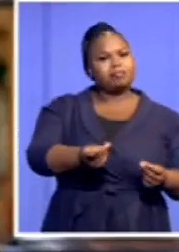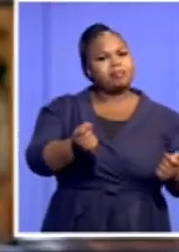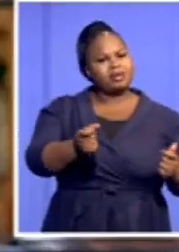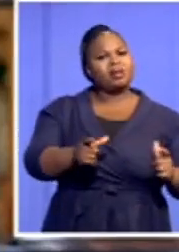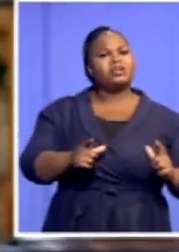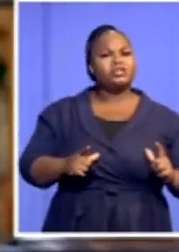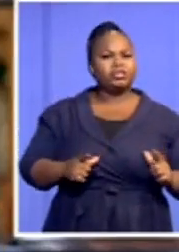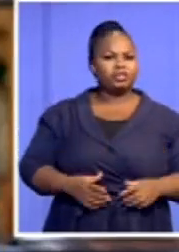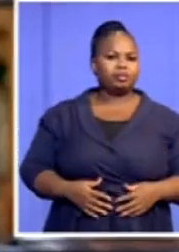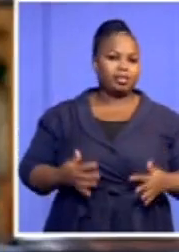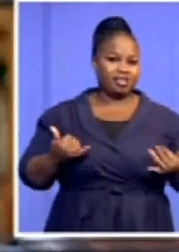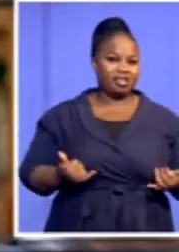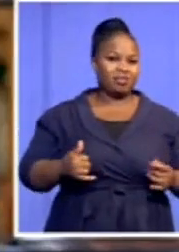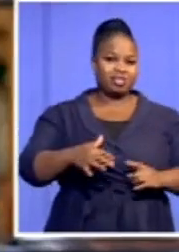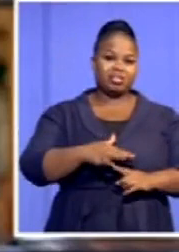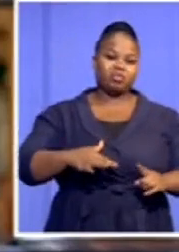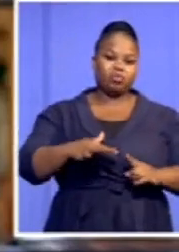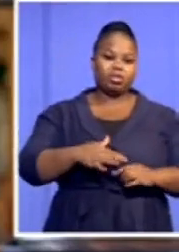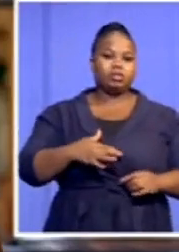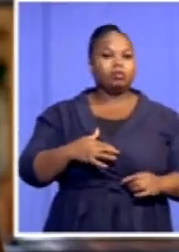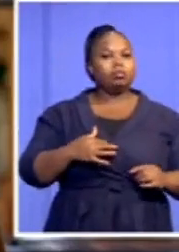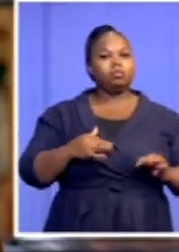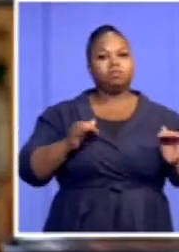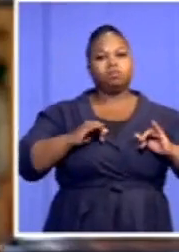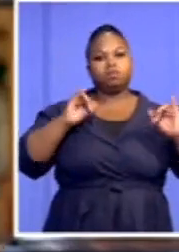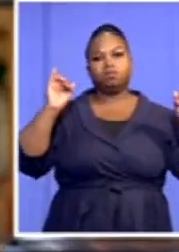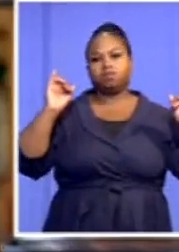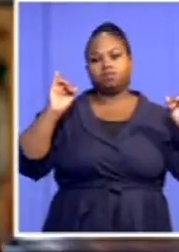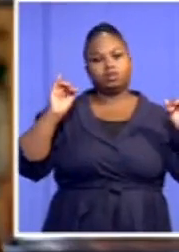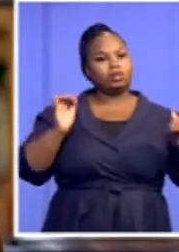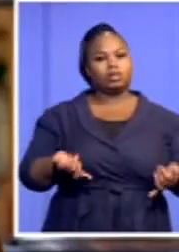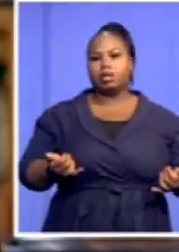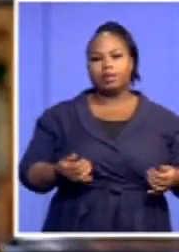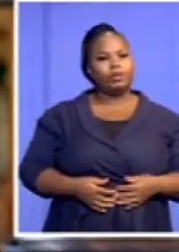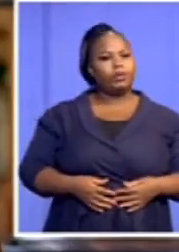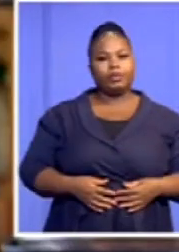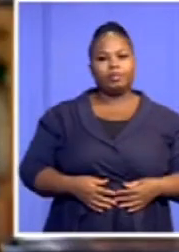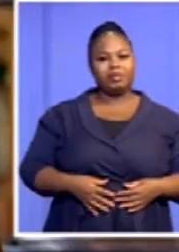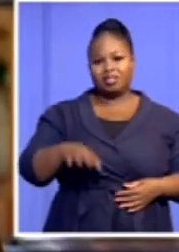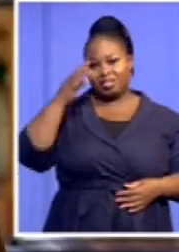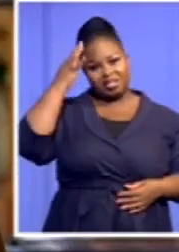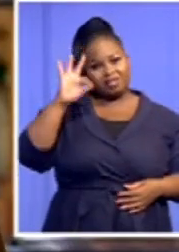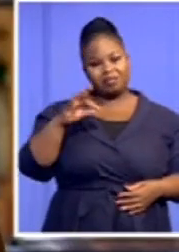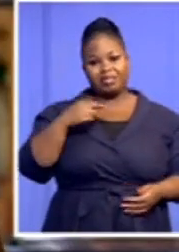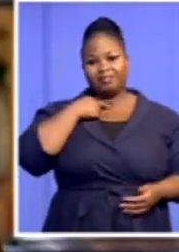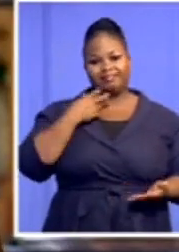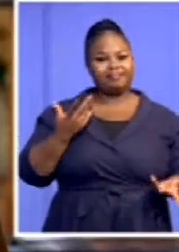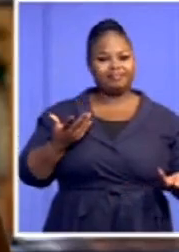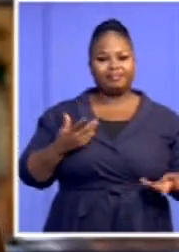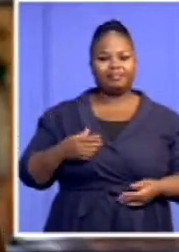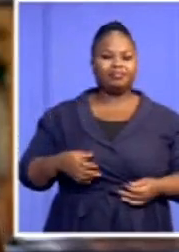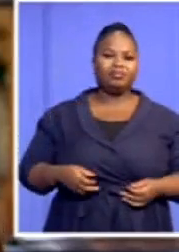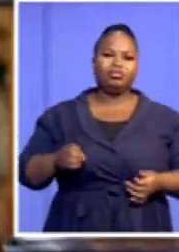has spiraled to such an extent where government is now doing damage control as opposed